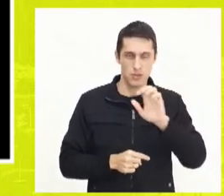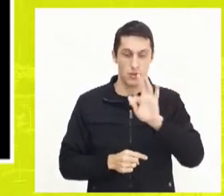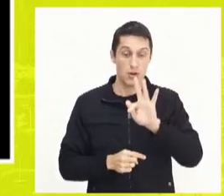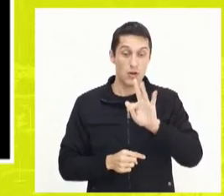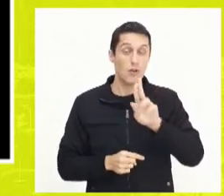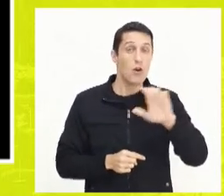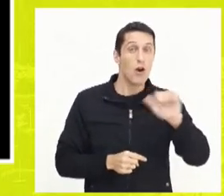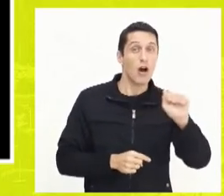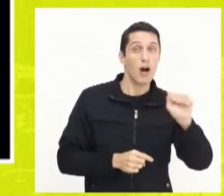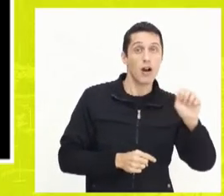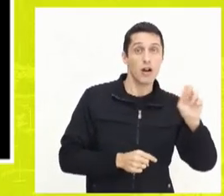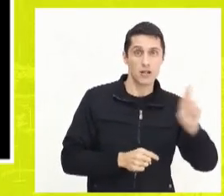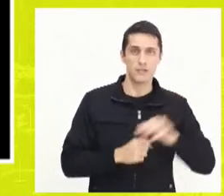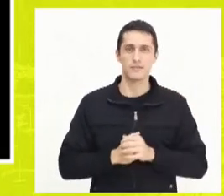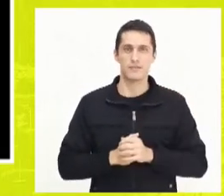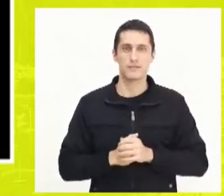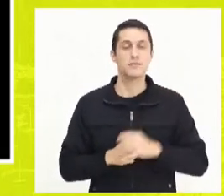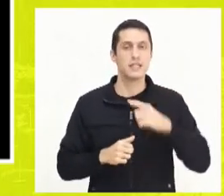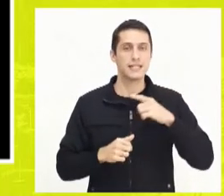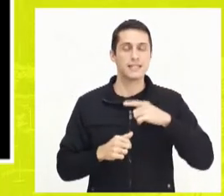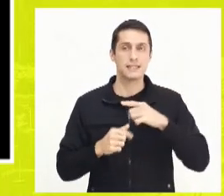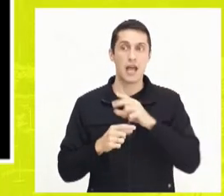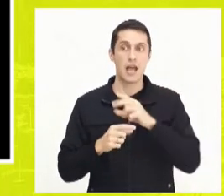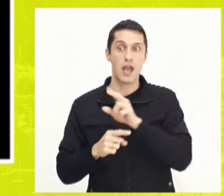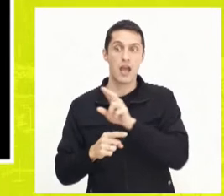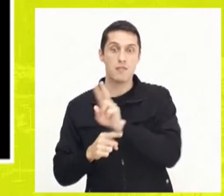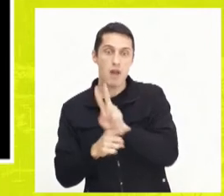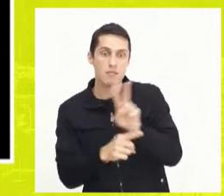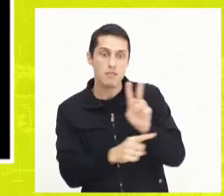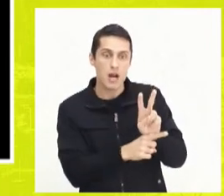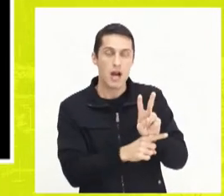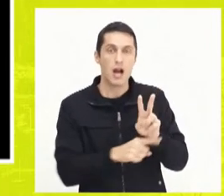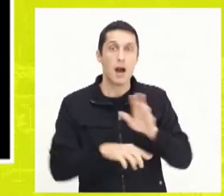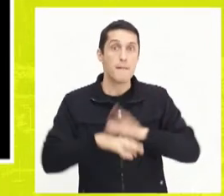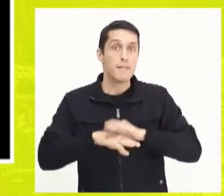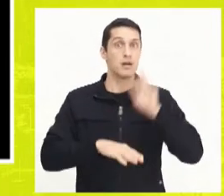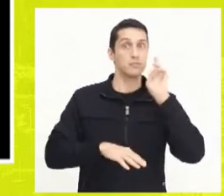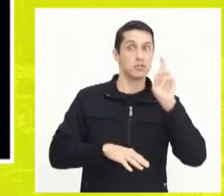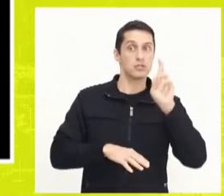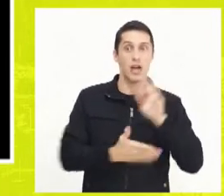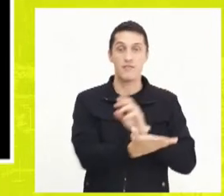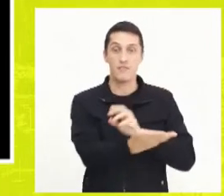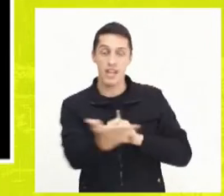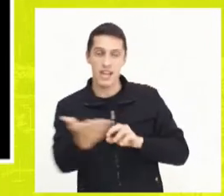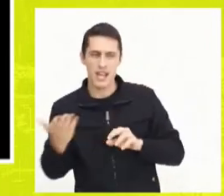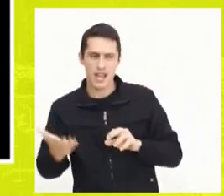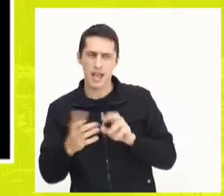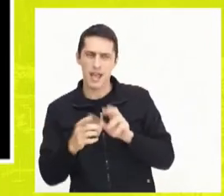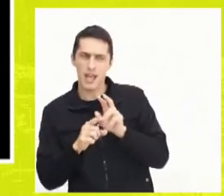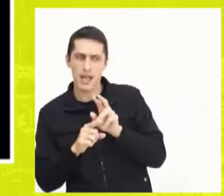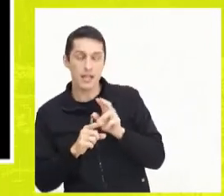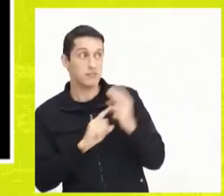disciplinary society from where where you have people that have been